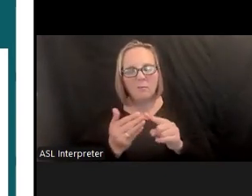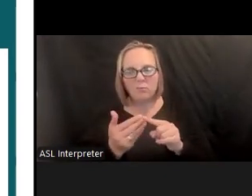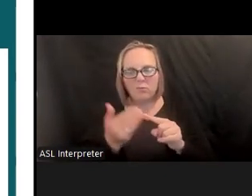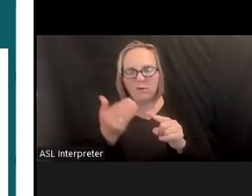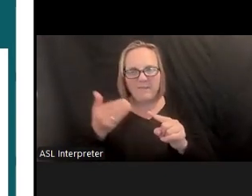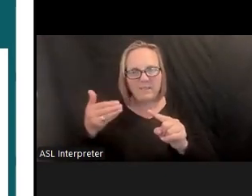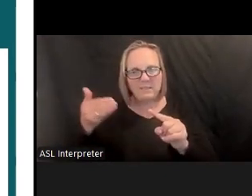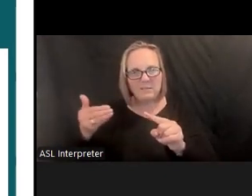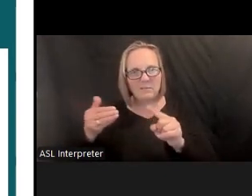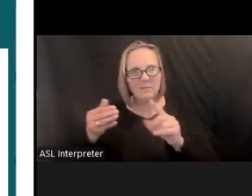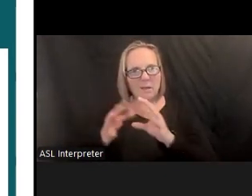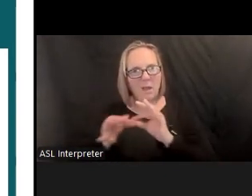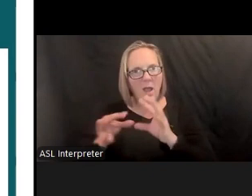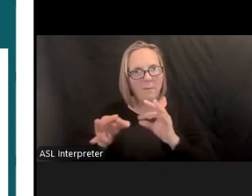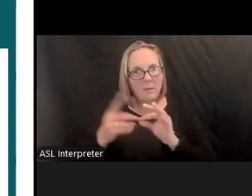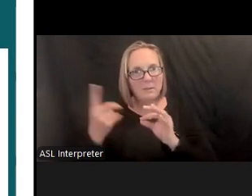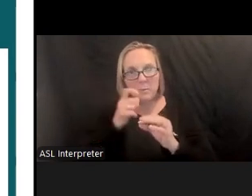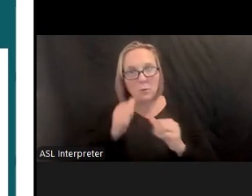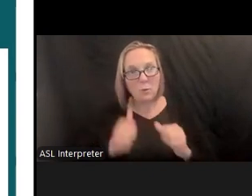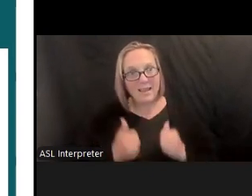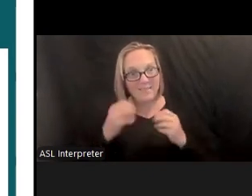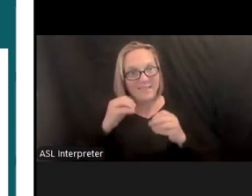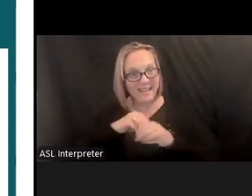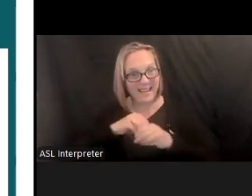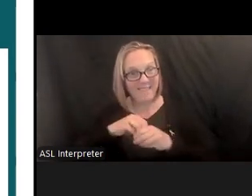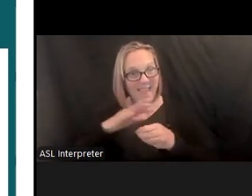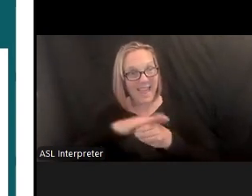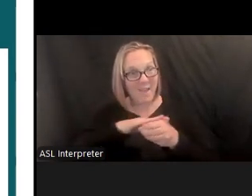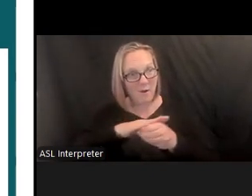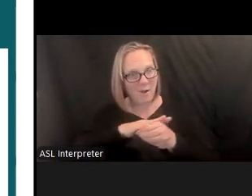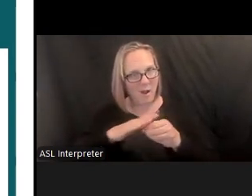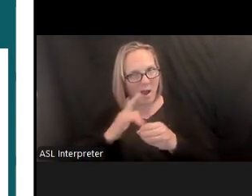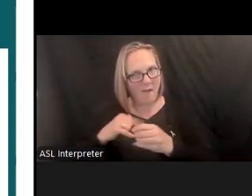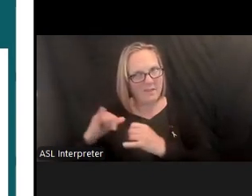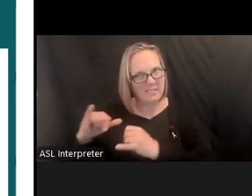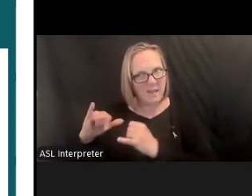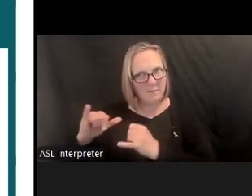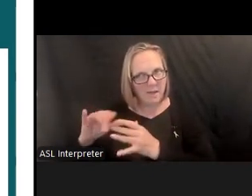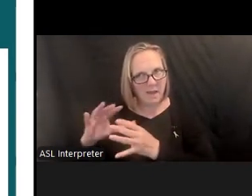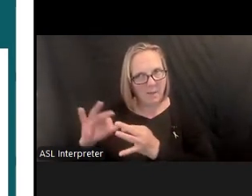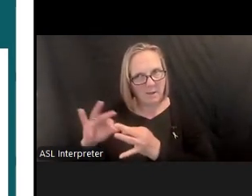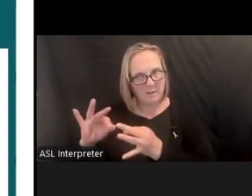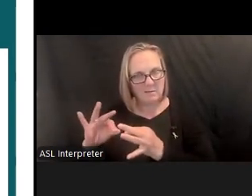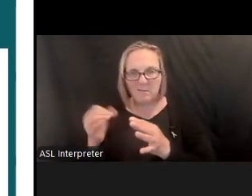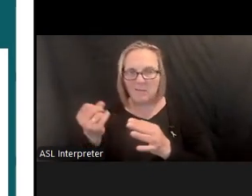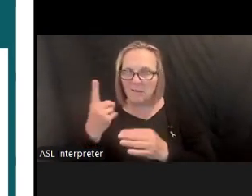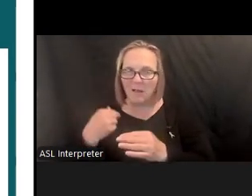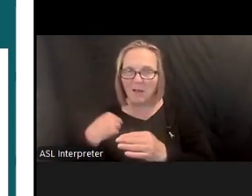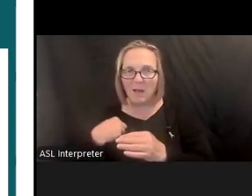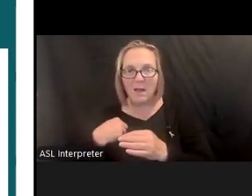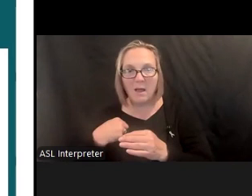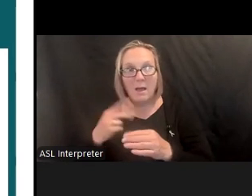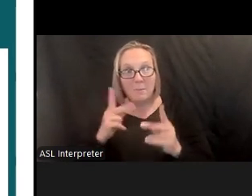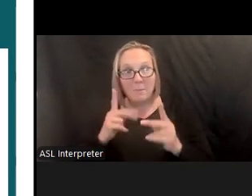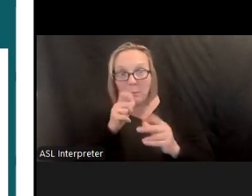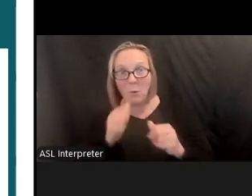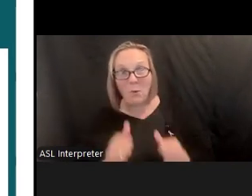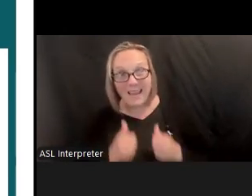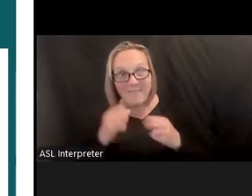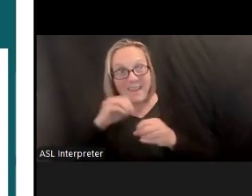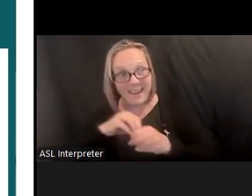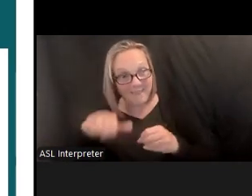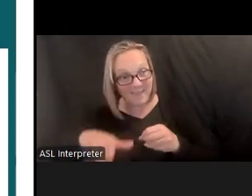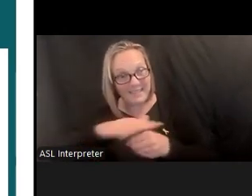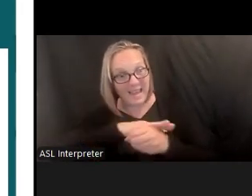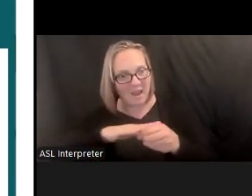comments of someone who lives in the area. I have heard very few comments by people who actually live in this